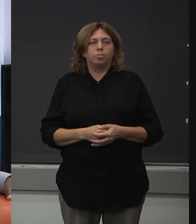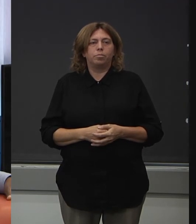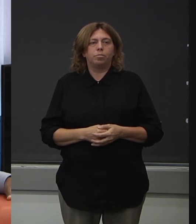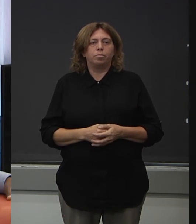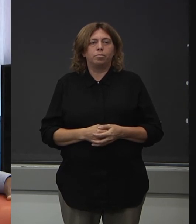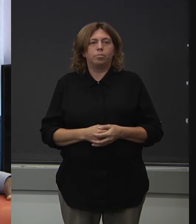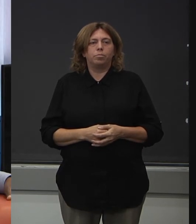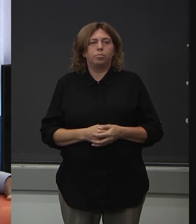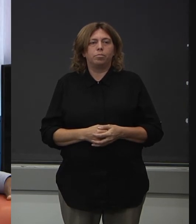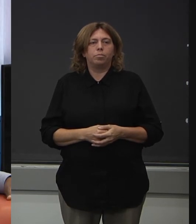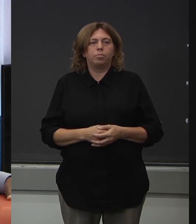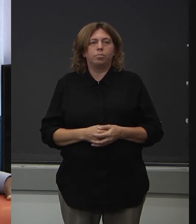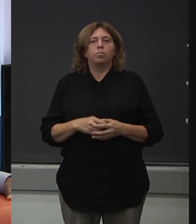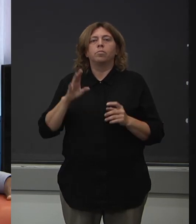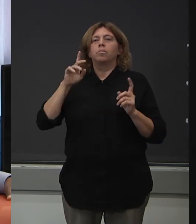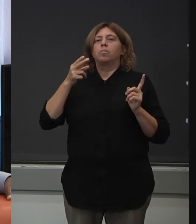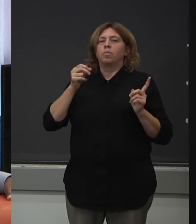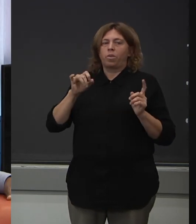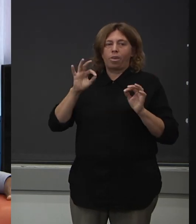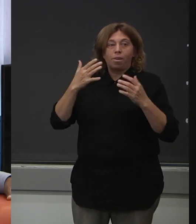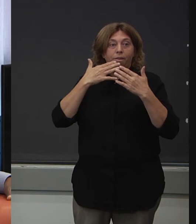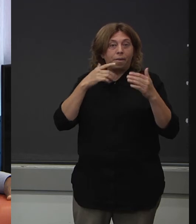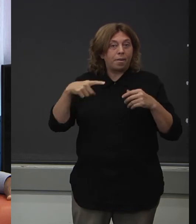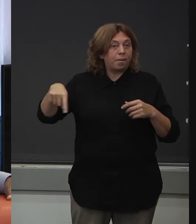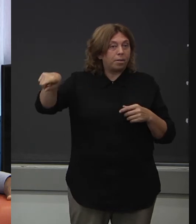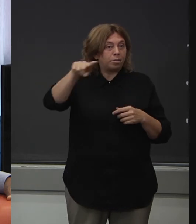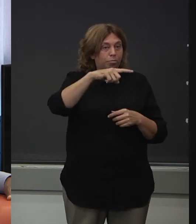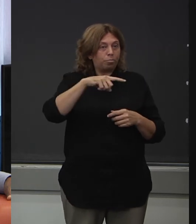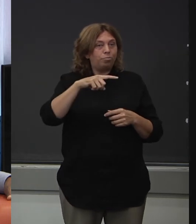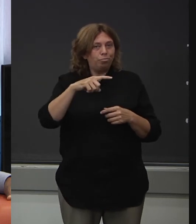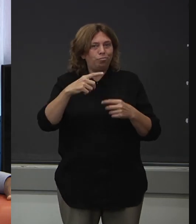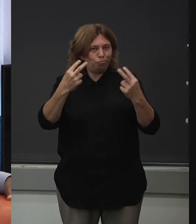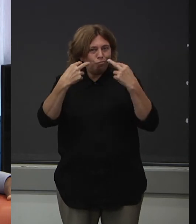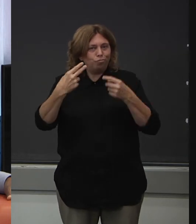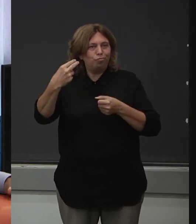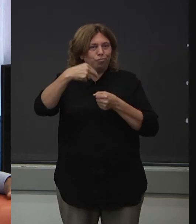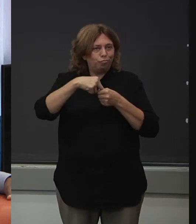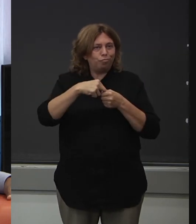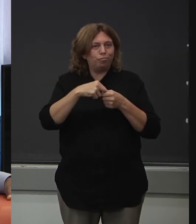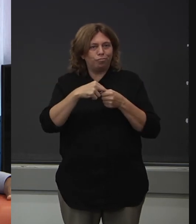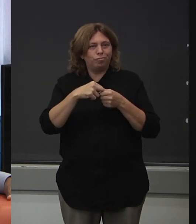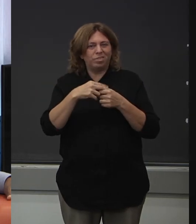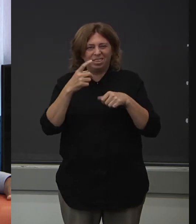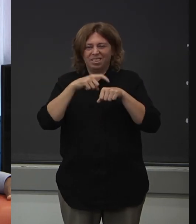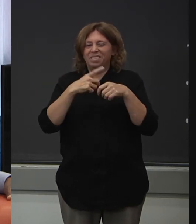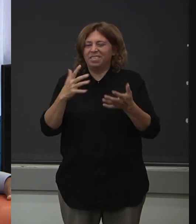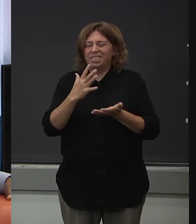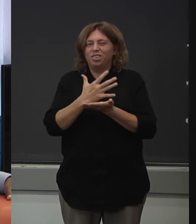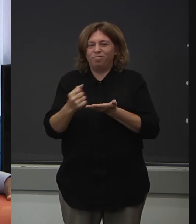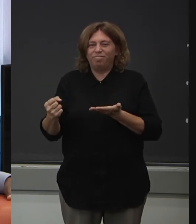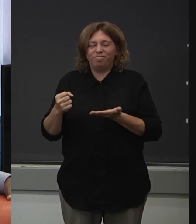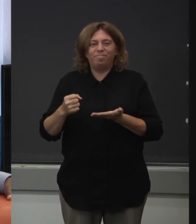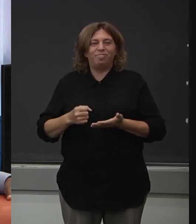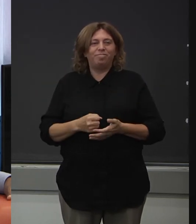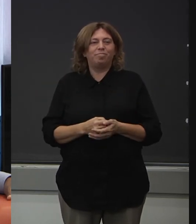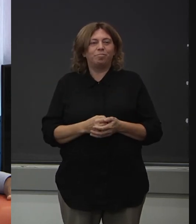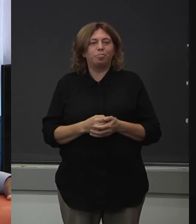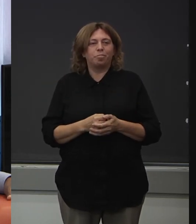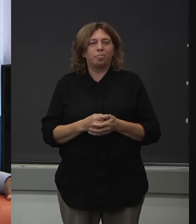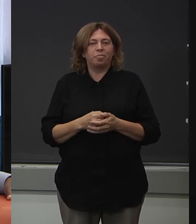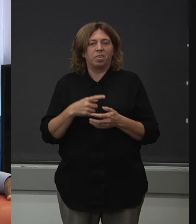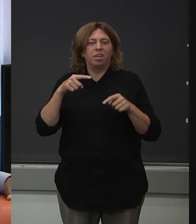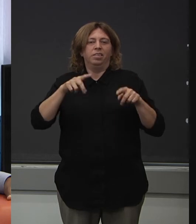Thank you very much for joining us. That's all the time we have for this conversation and this